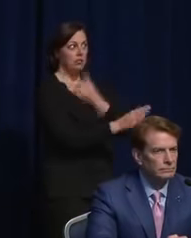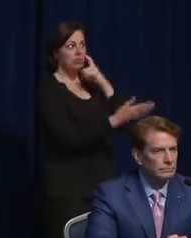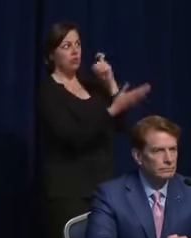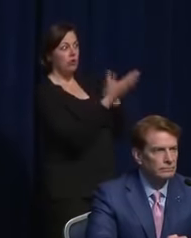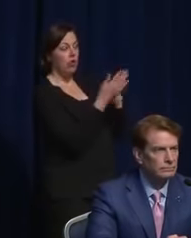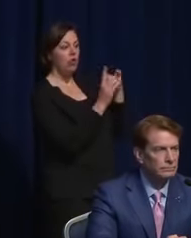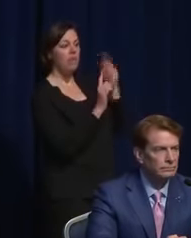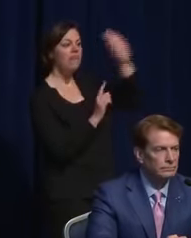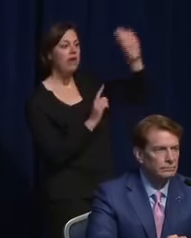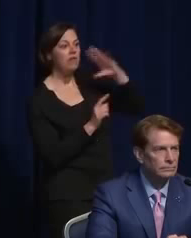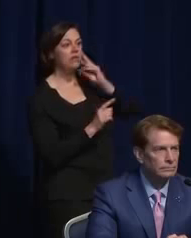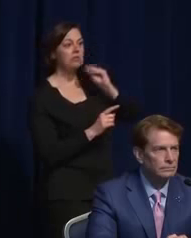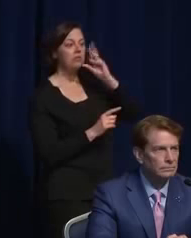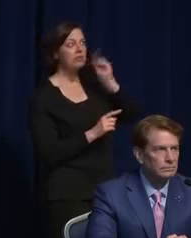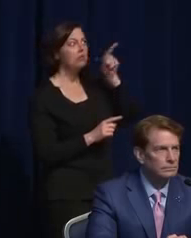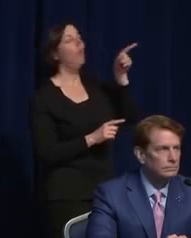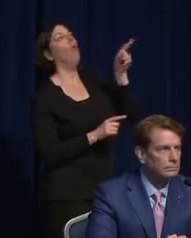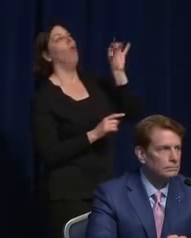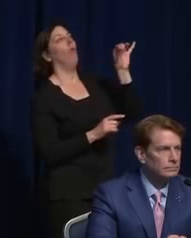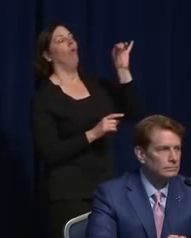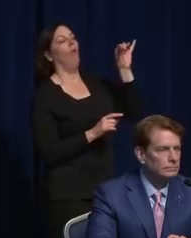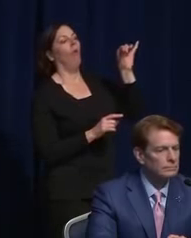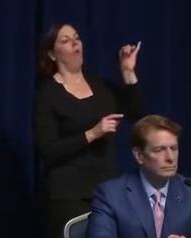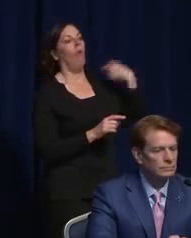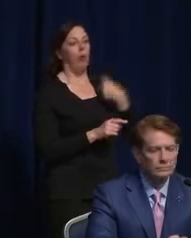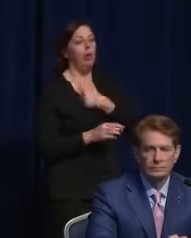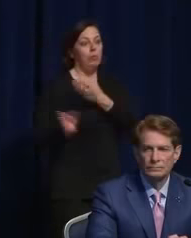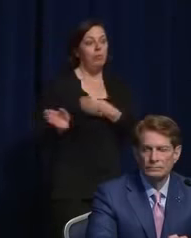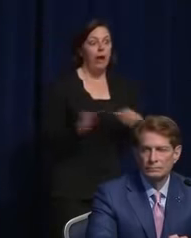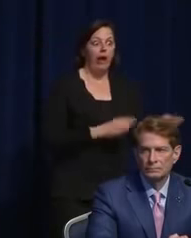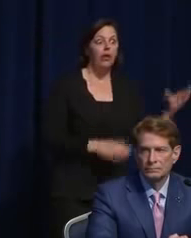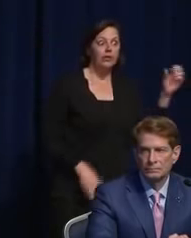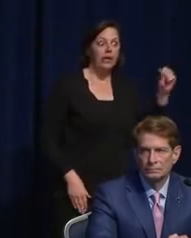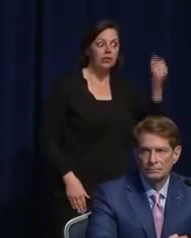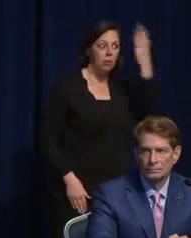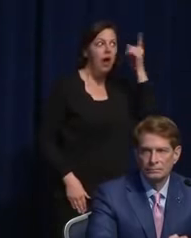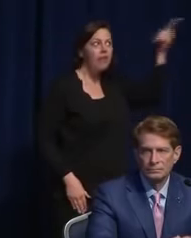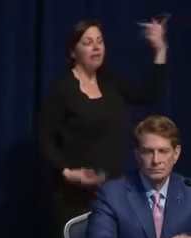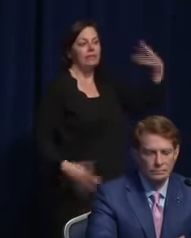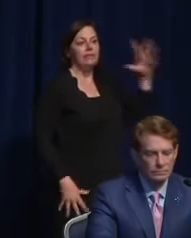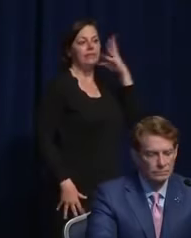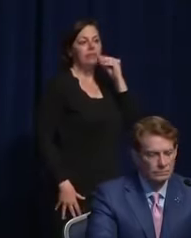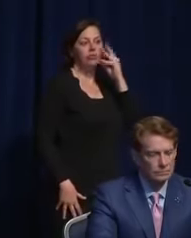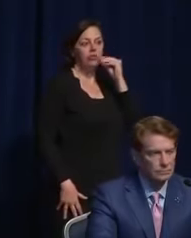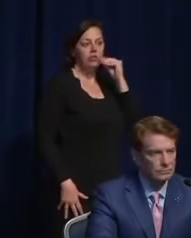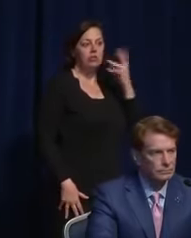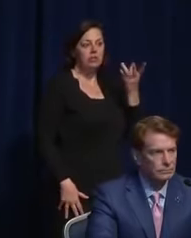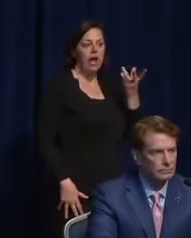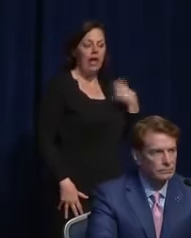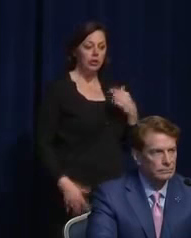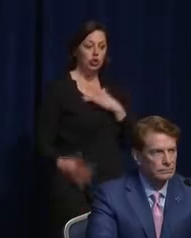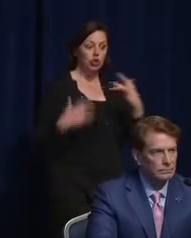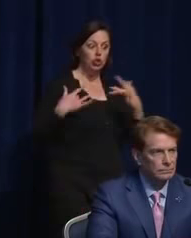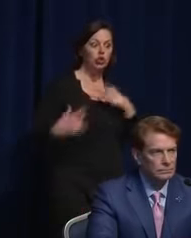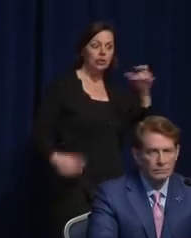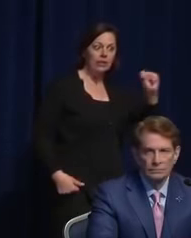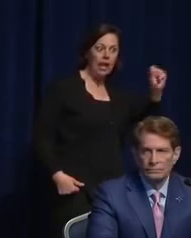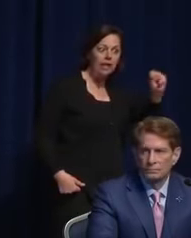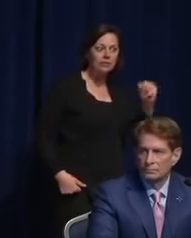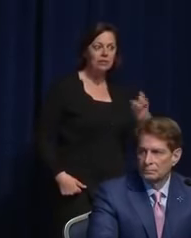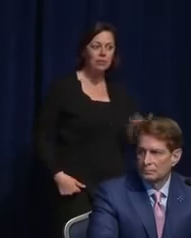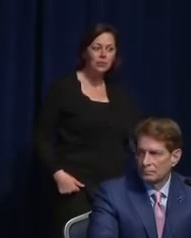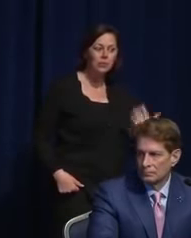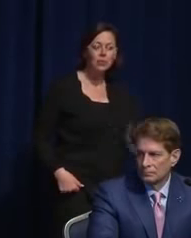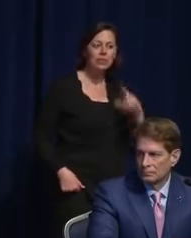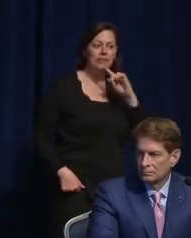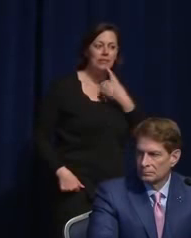don't know if we expected it, but we were prepared for it, and it's concerning, clearly. Anything like that is concerning. I don't know if you want to add any color to